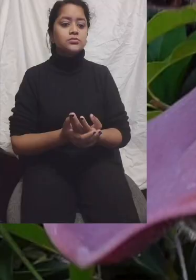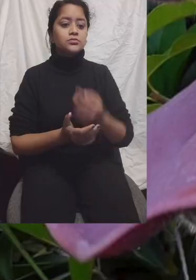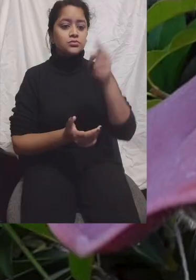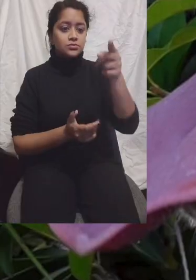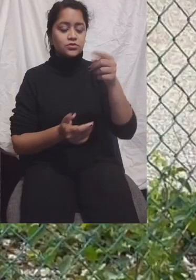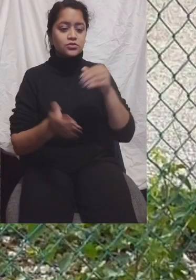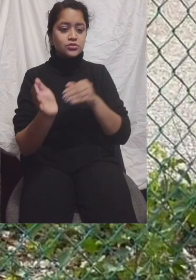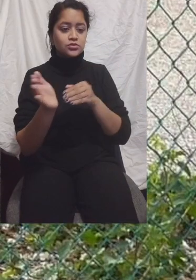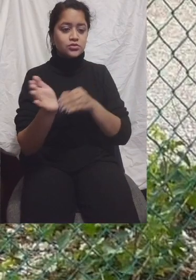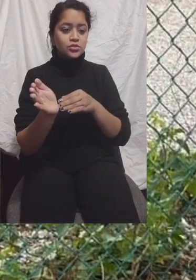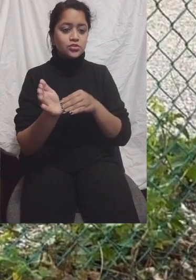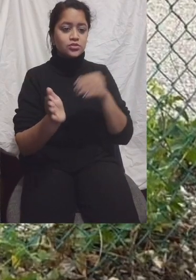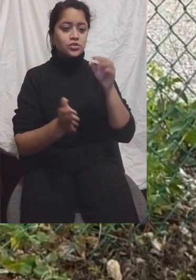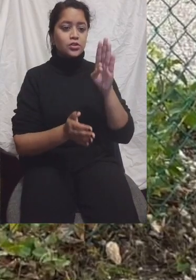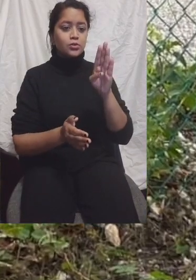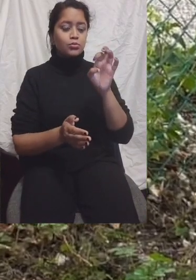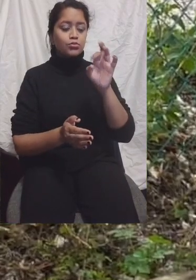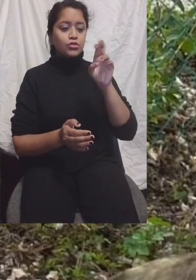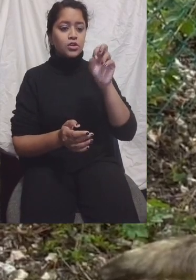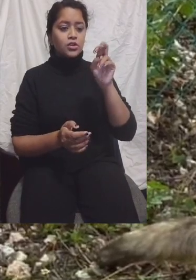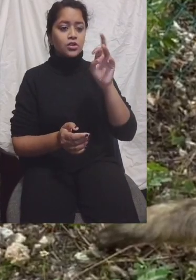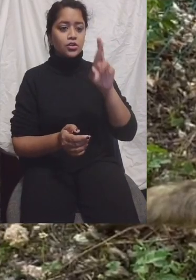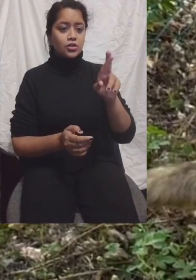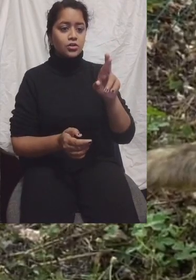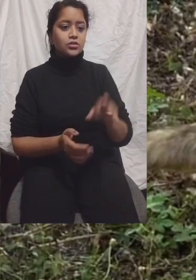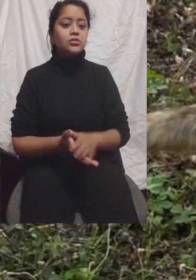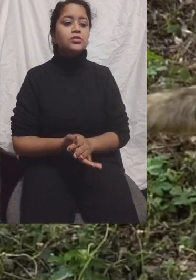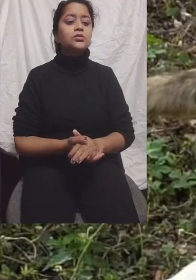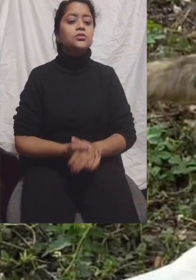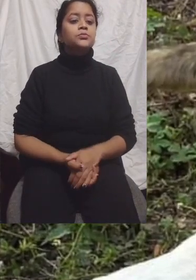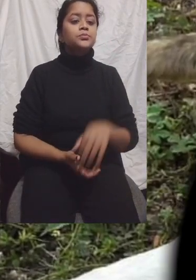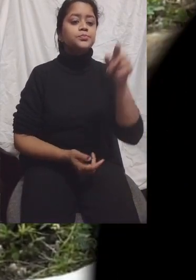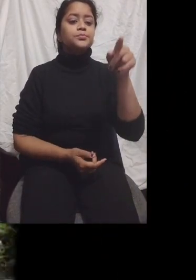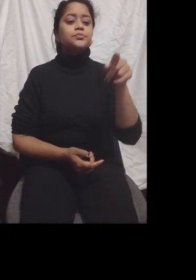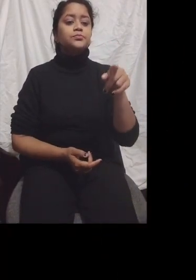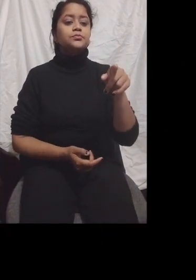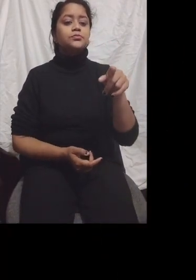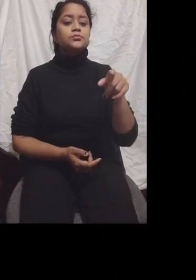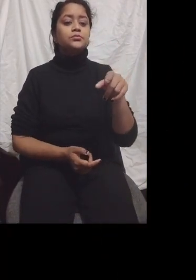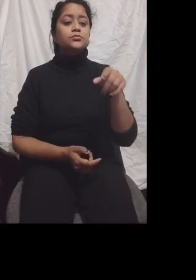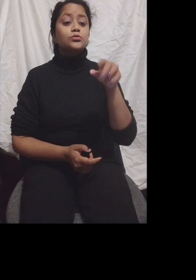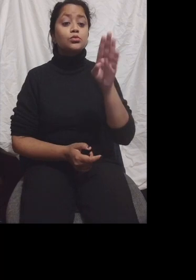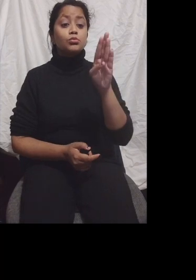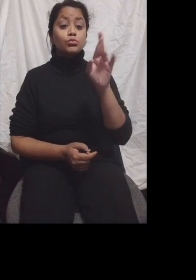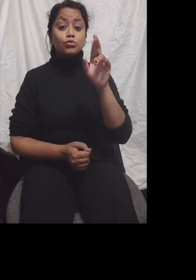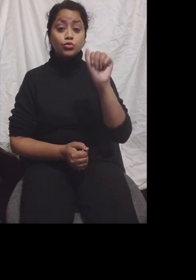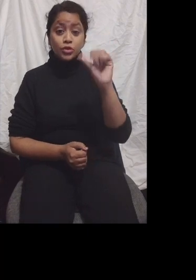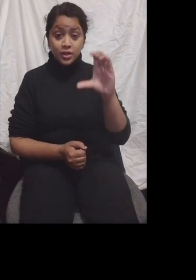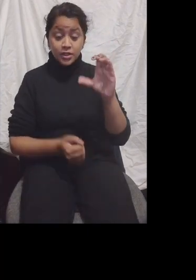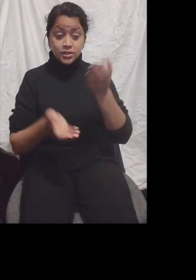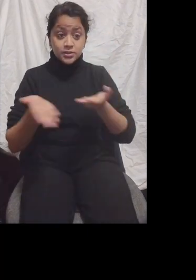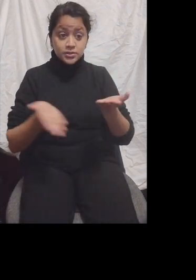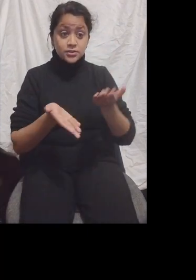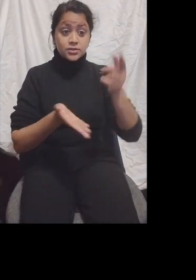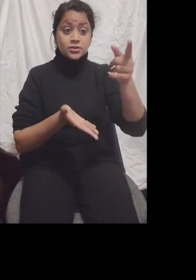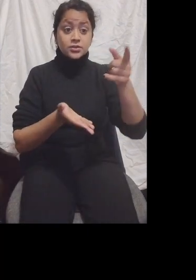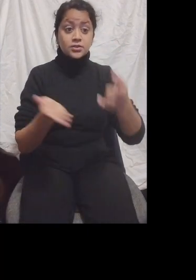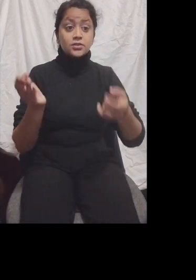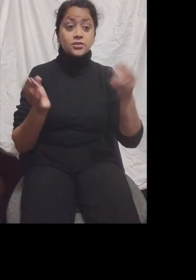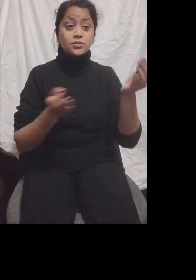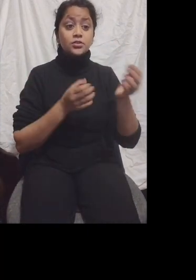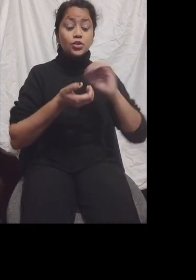only. That's Dr. Brender of Island Vets and also the Humane Society itself. The Brac Humane Society help people